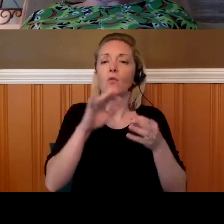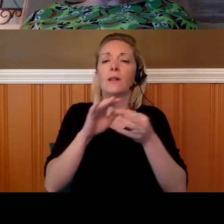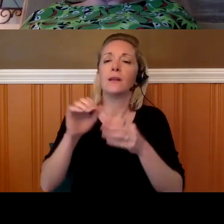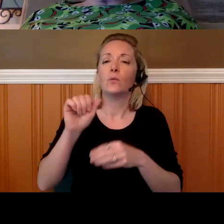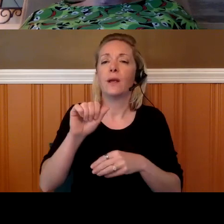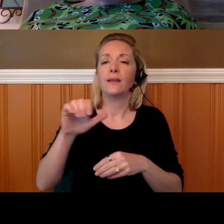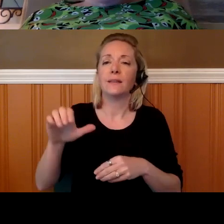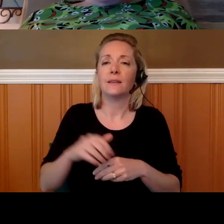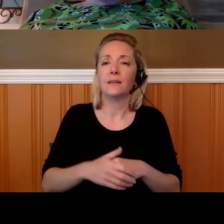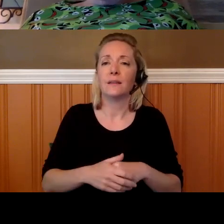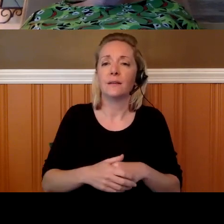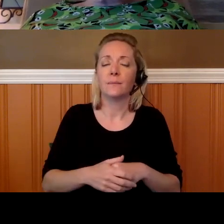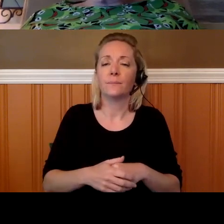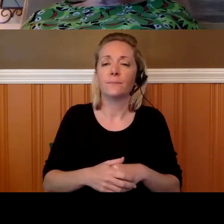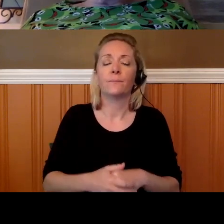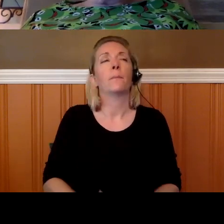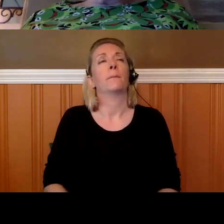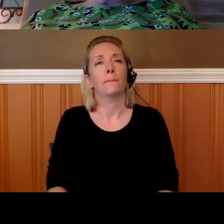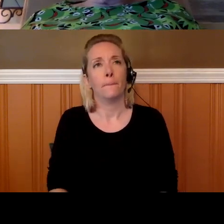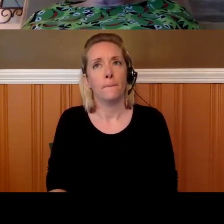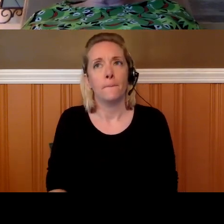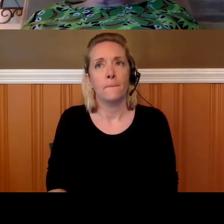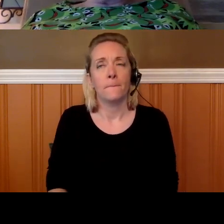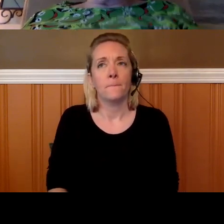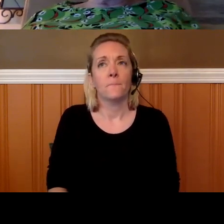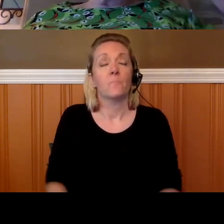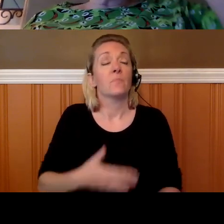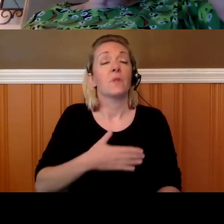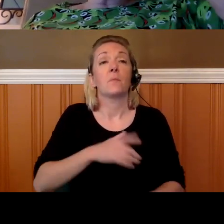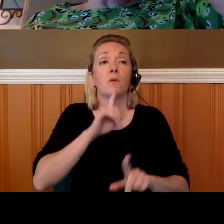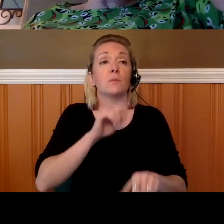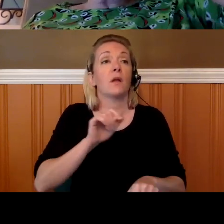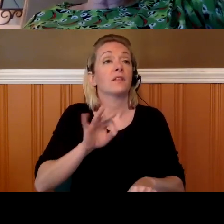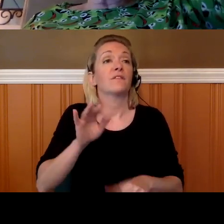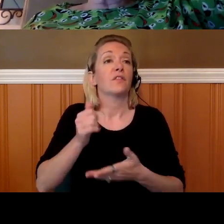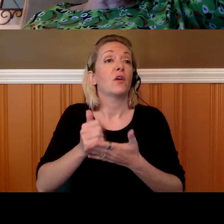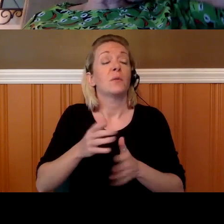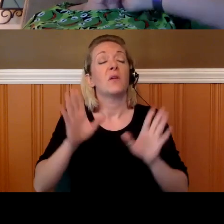Yes. What I have to say to that is that